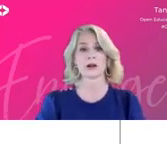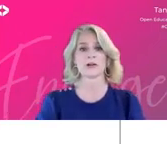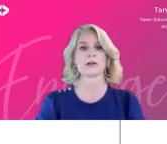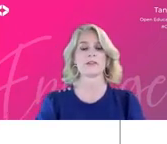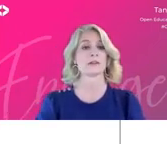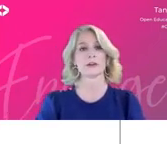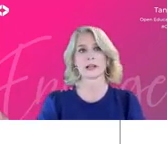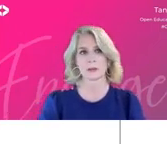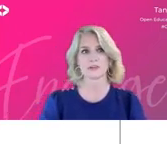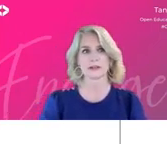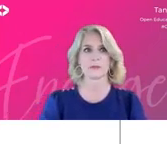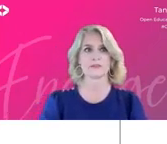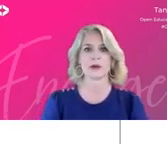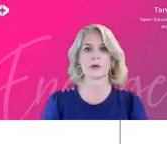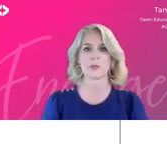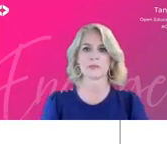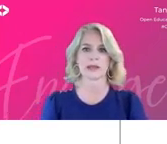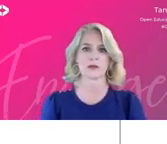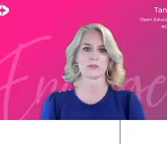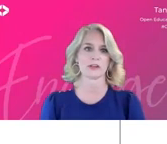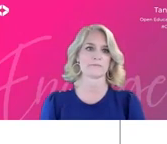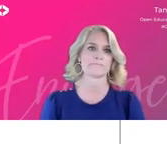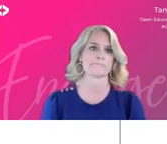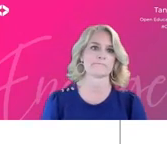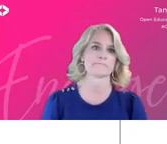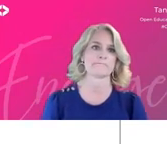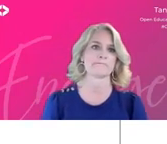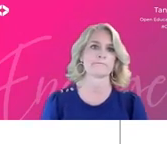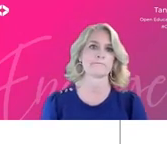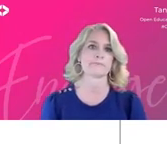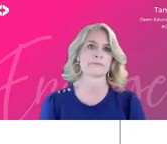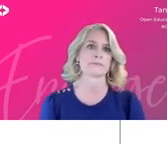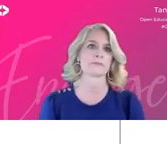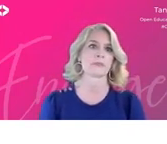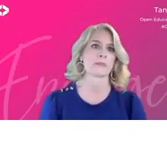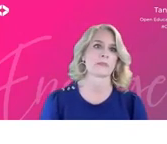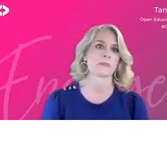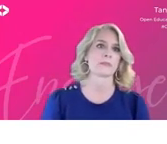faculty partner, their learning object that was about Open Pedagogy.